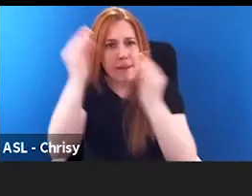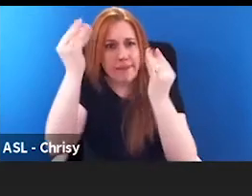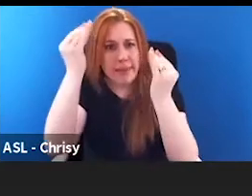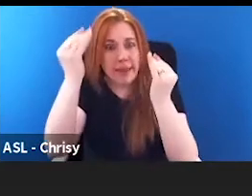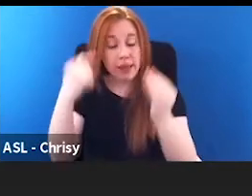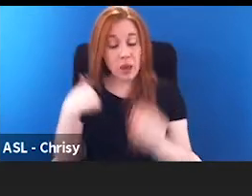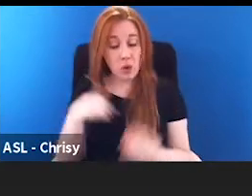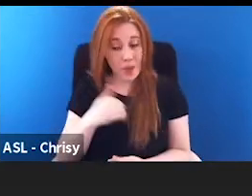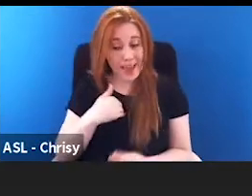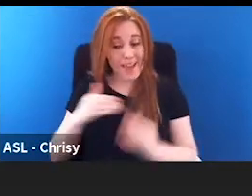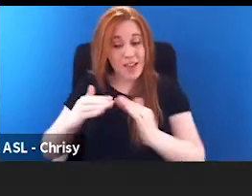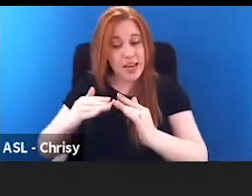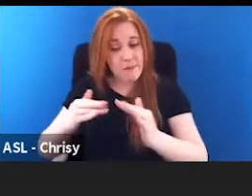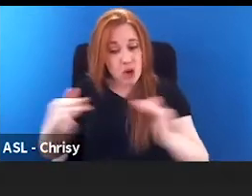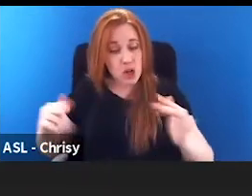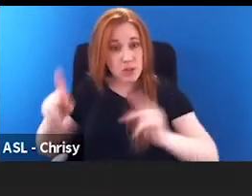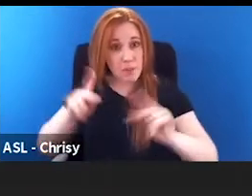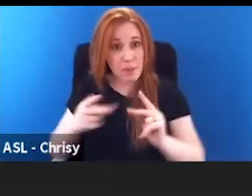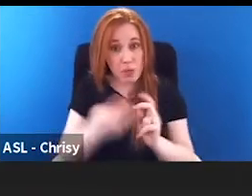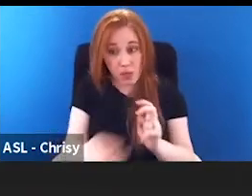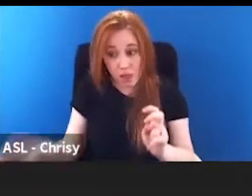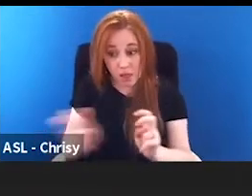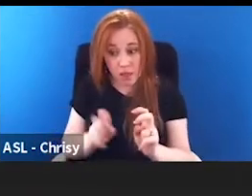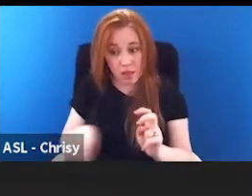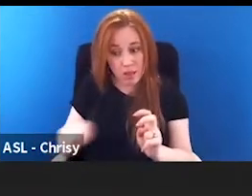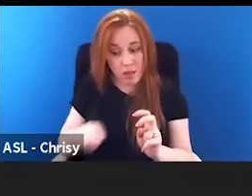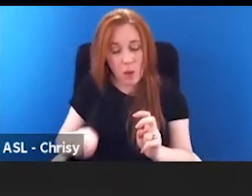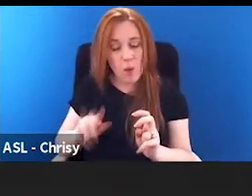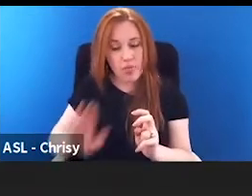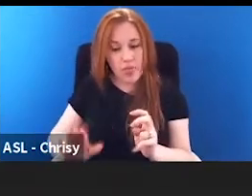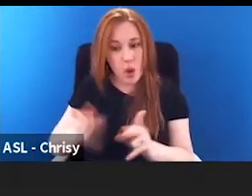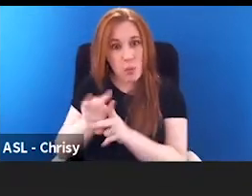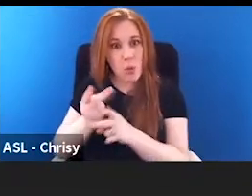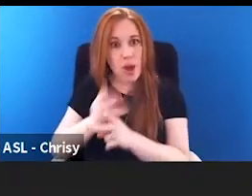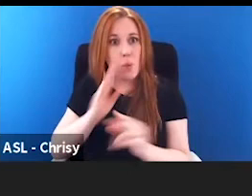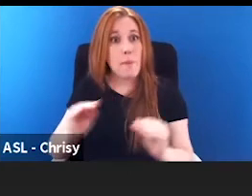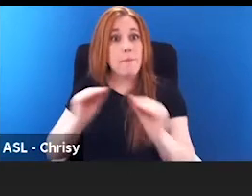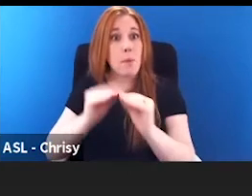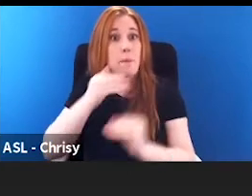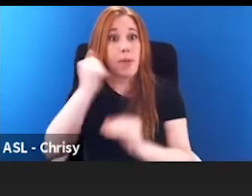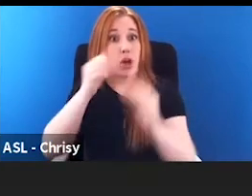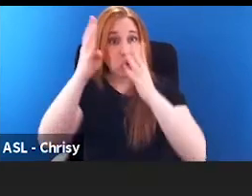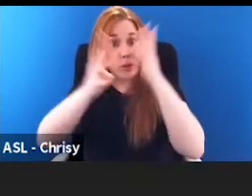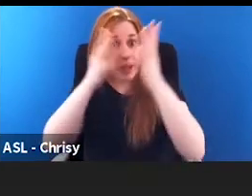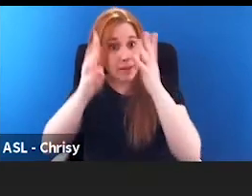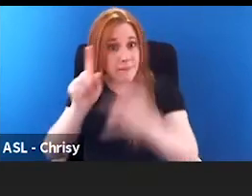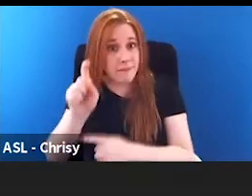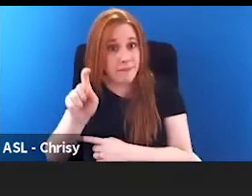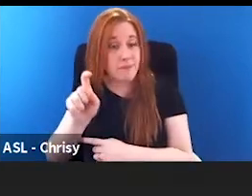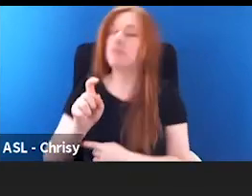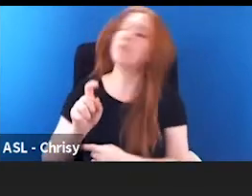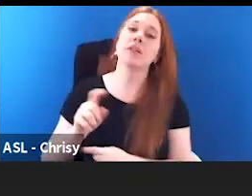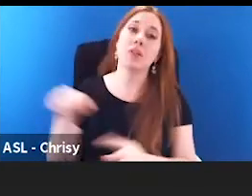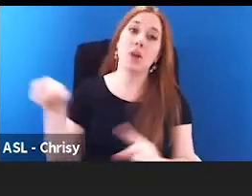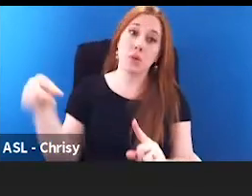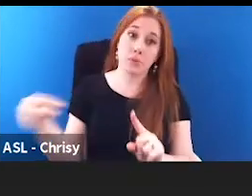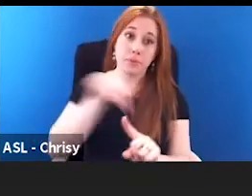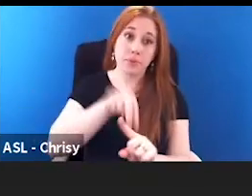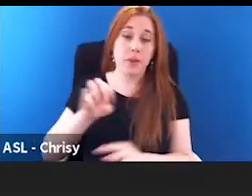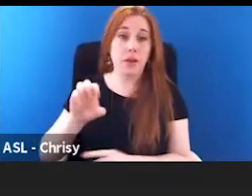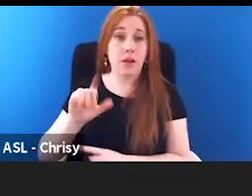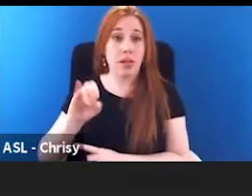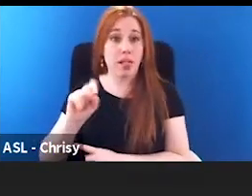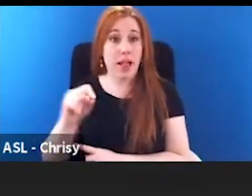within our systems and our pools so that we get a better creative product? And so what we're seeing is on both sides of the table, both the client expectation as well